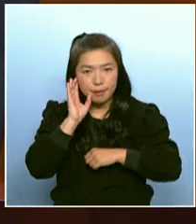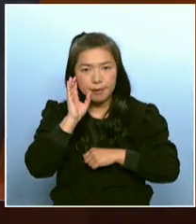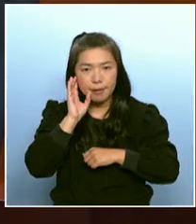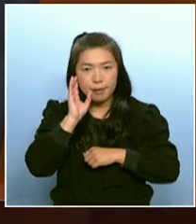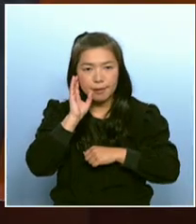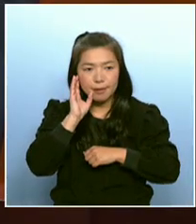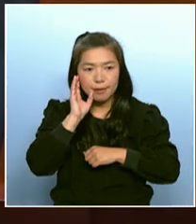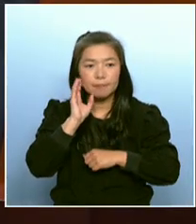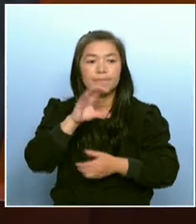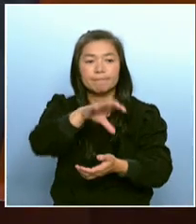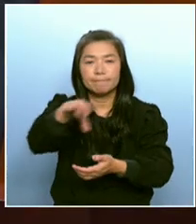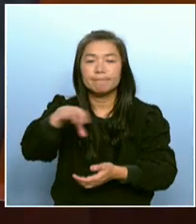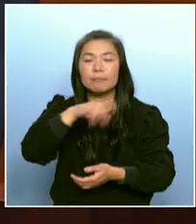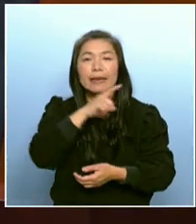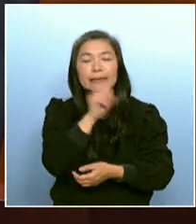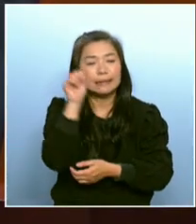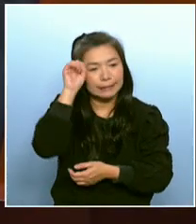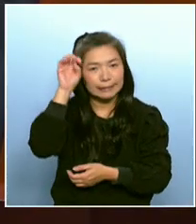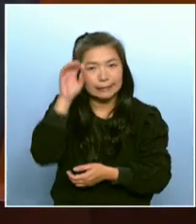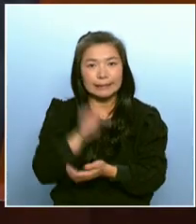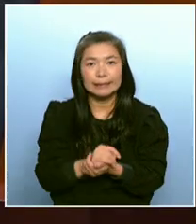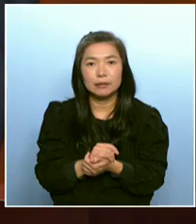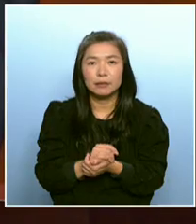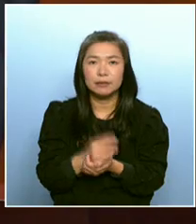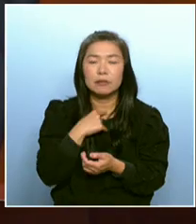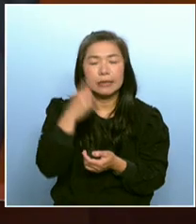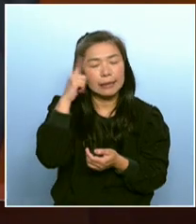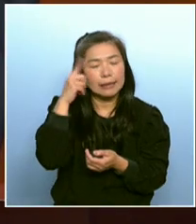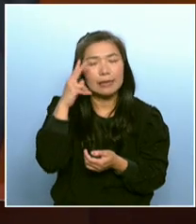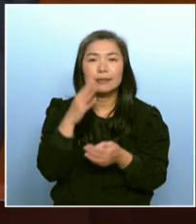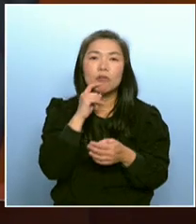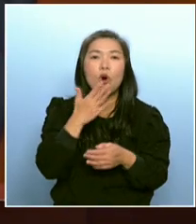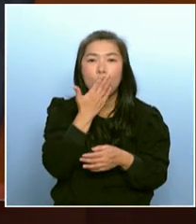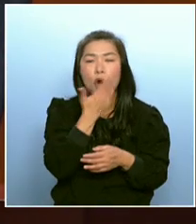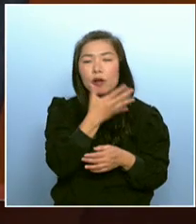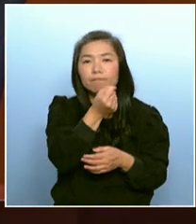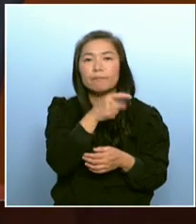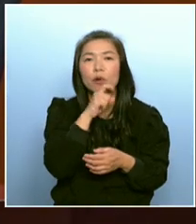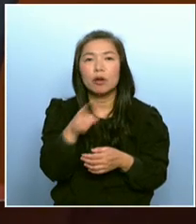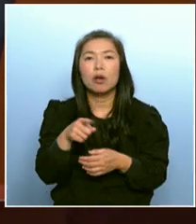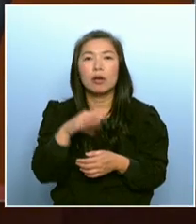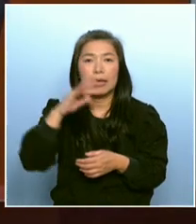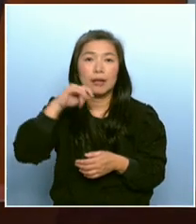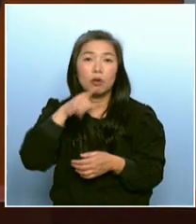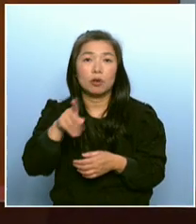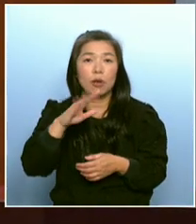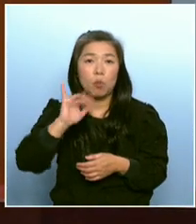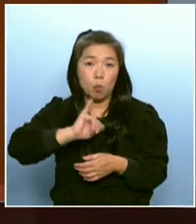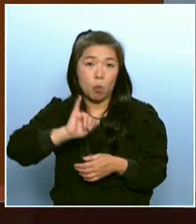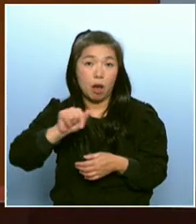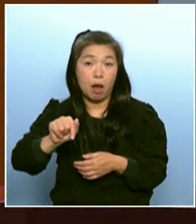I appreciate the administration's effort. It's been willing to listen to our